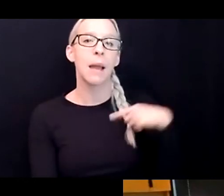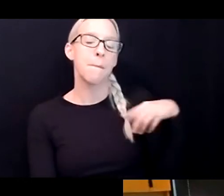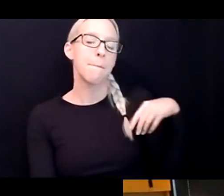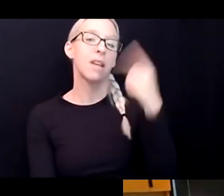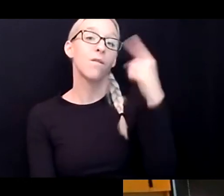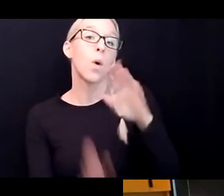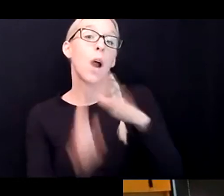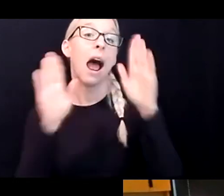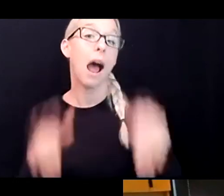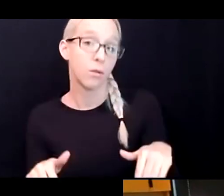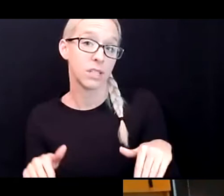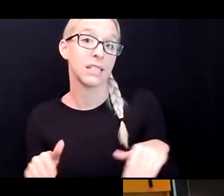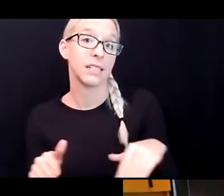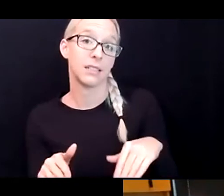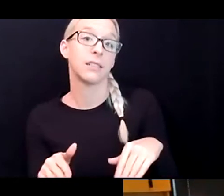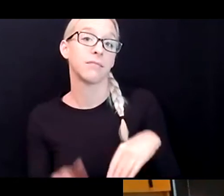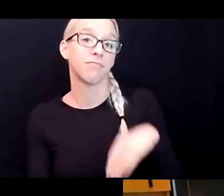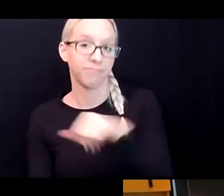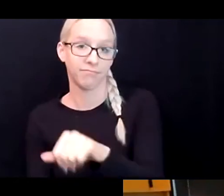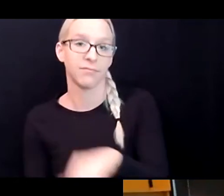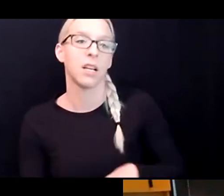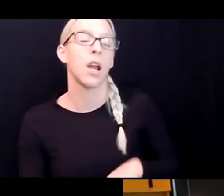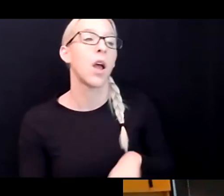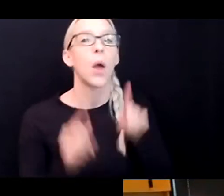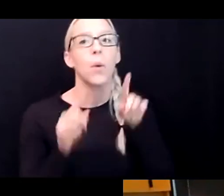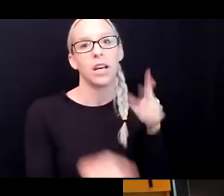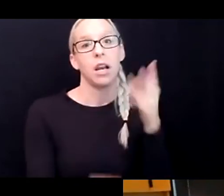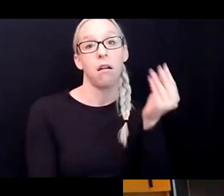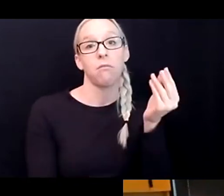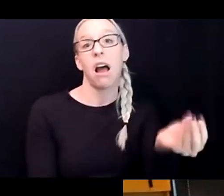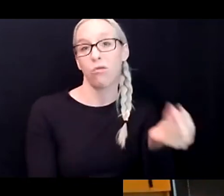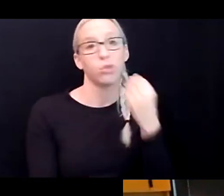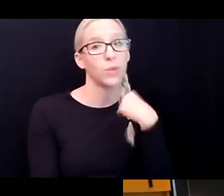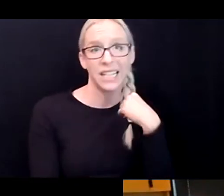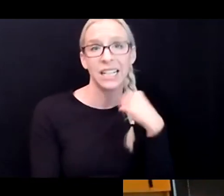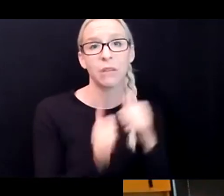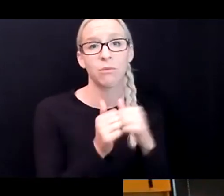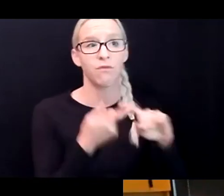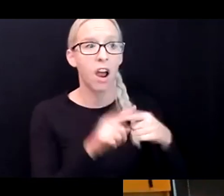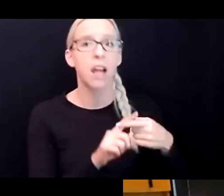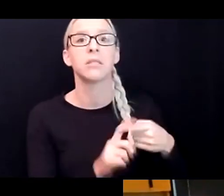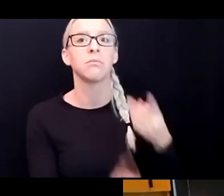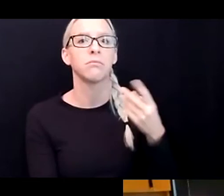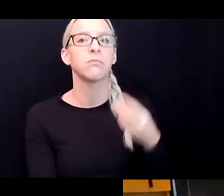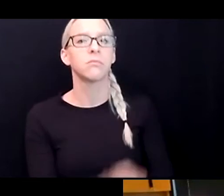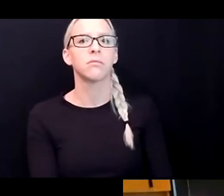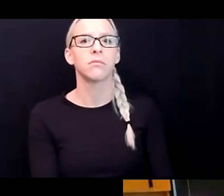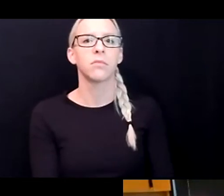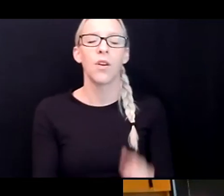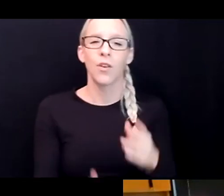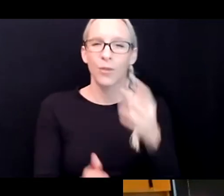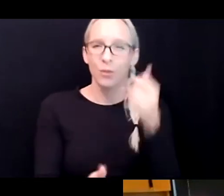housing expenses. Yes, I went out to eat with some friends, because that's going to, because remember, it's improving the life, right? Not